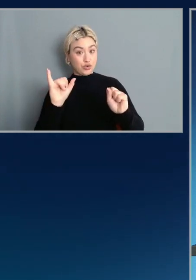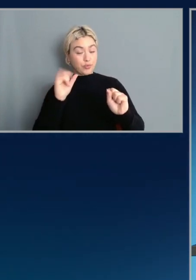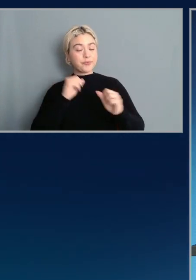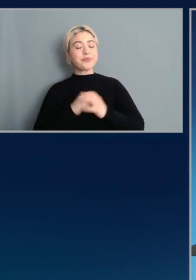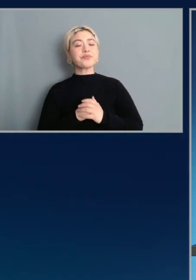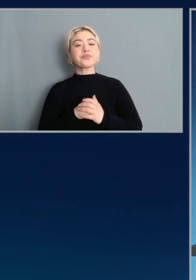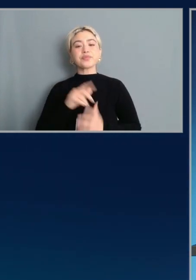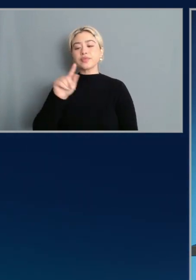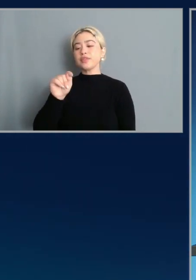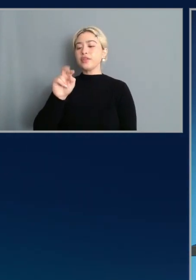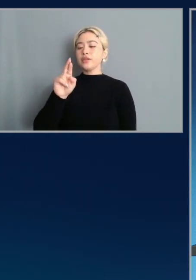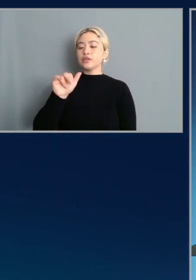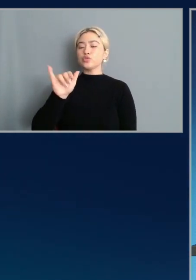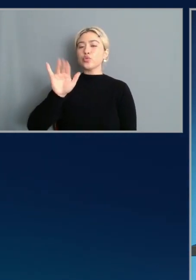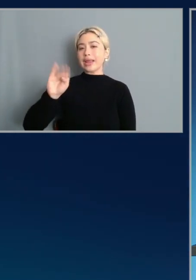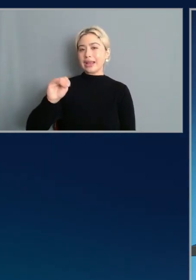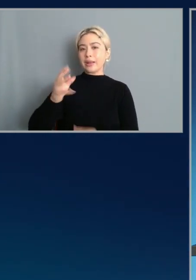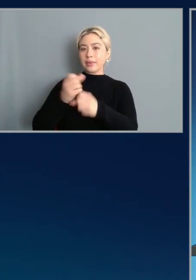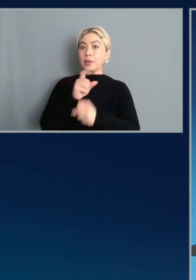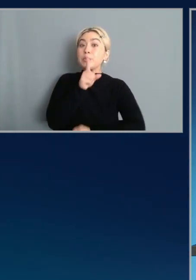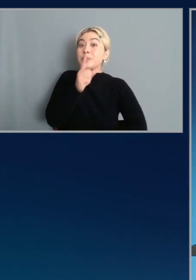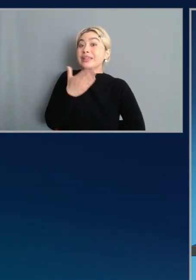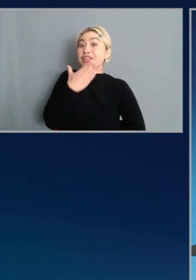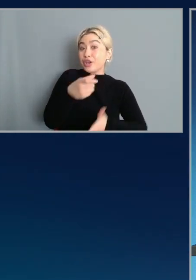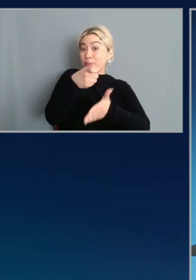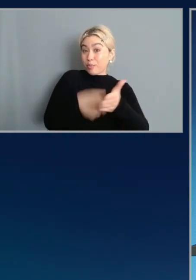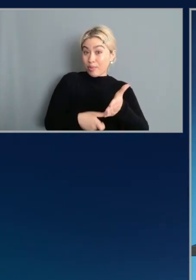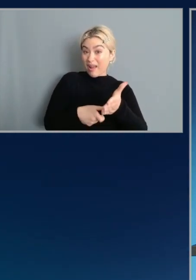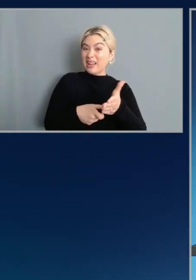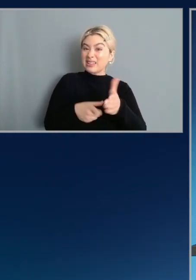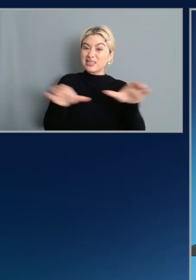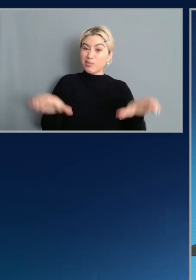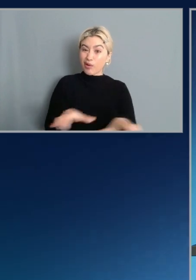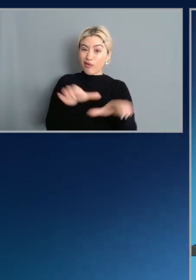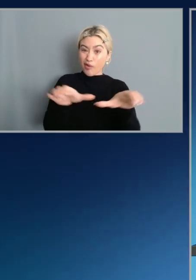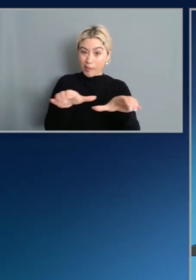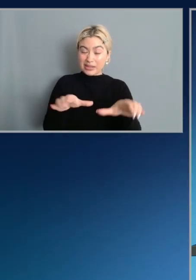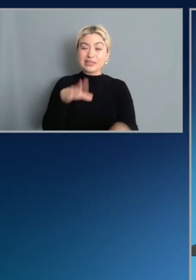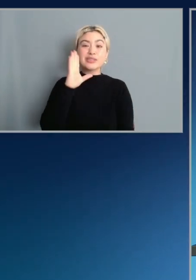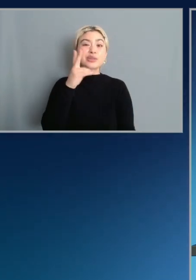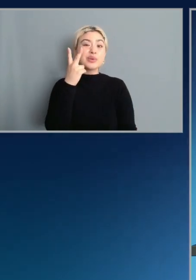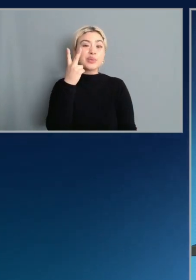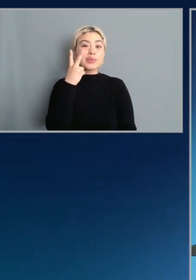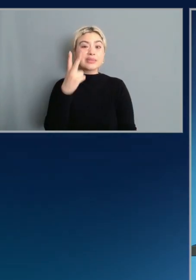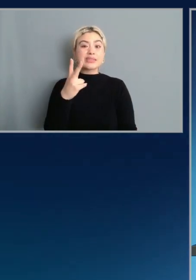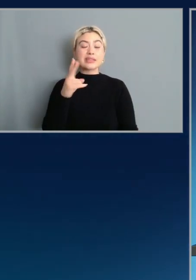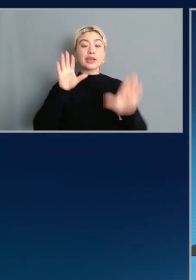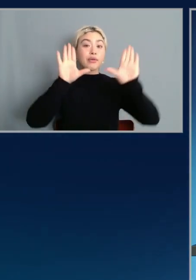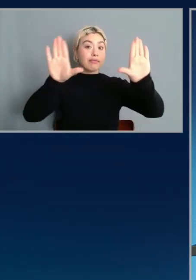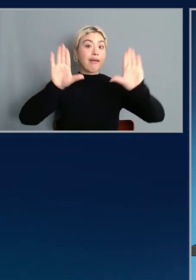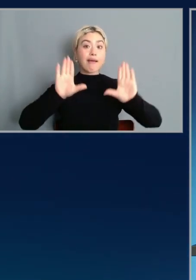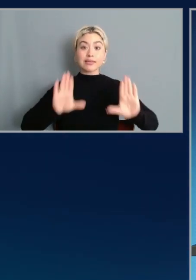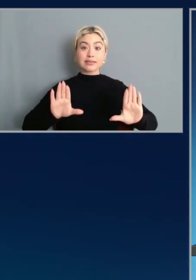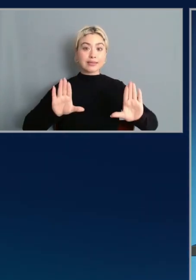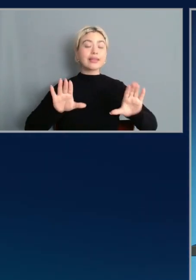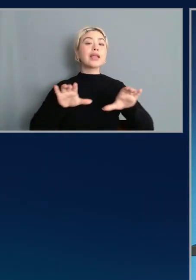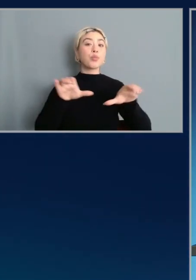is a way to get really, really good price performance, essentially. So you're going to see excellent